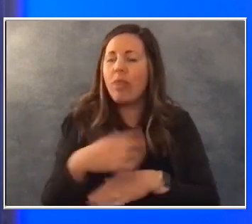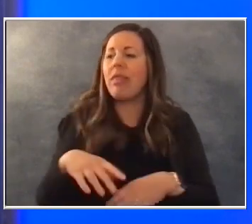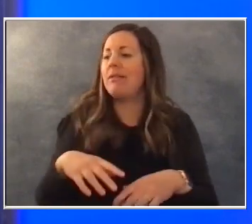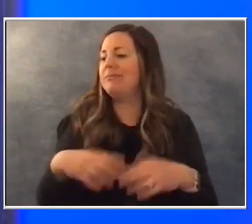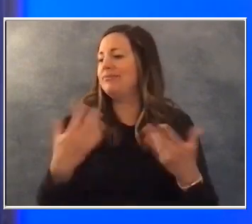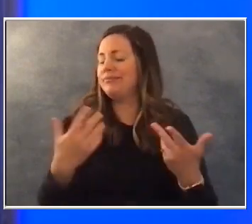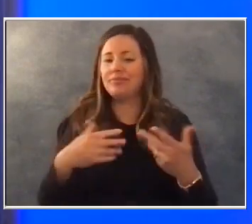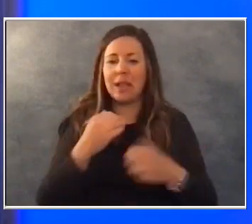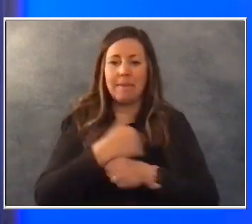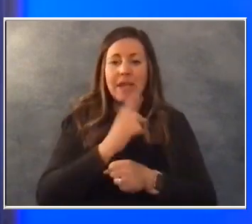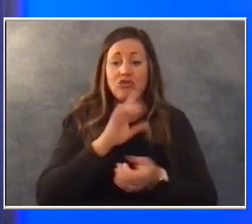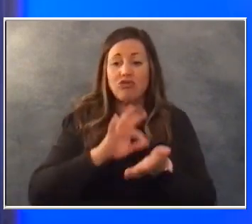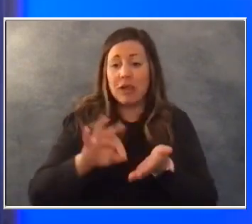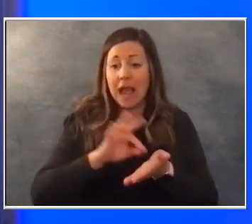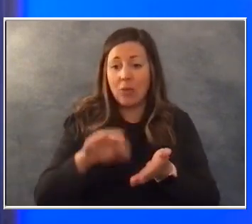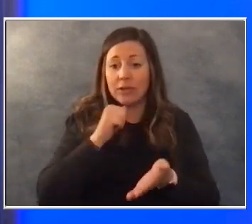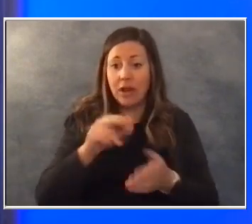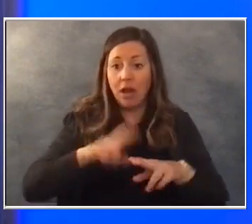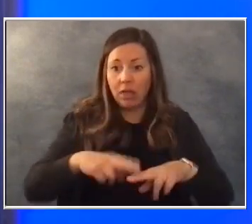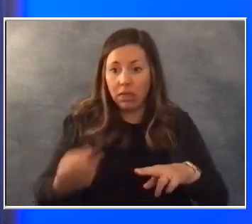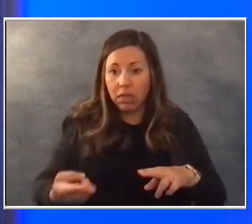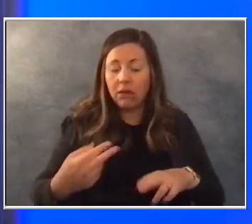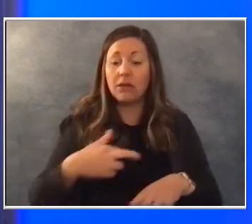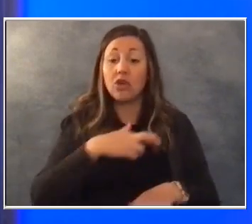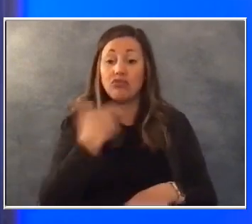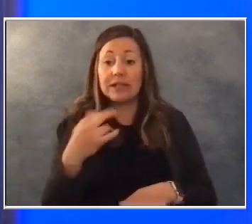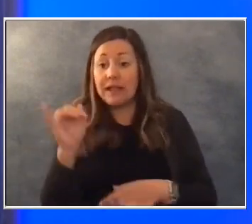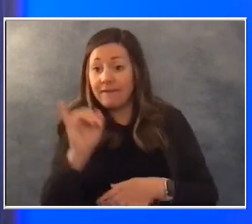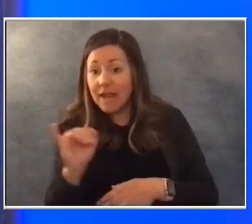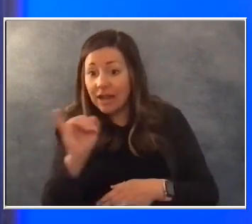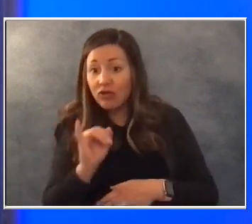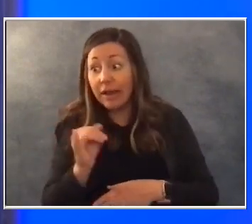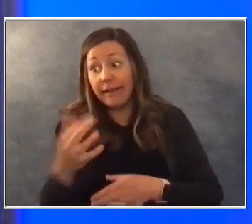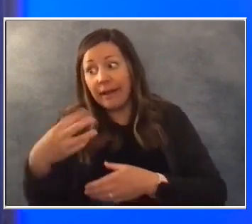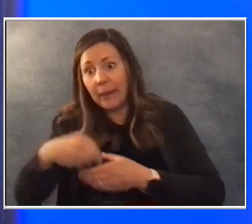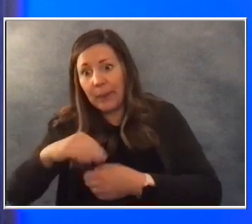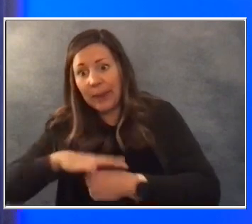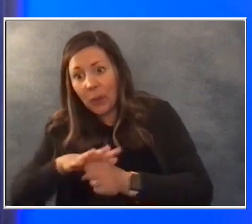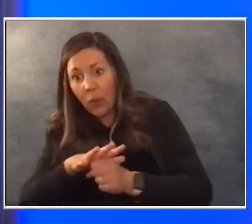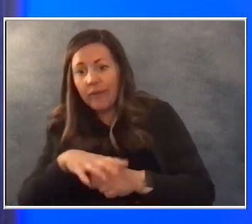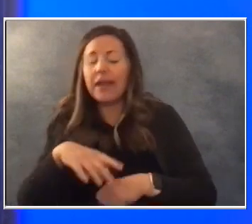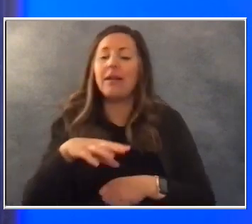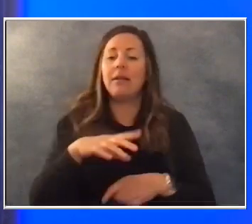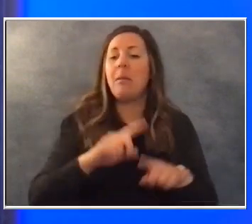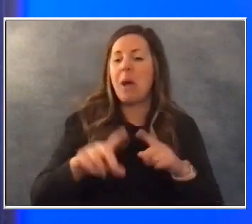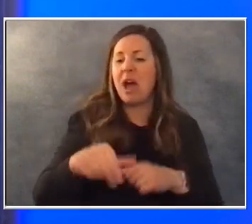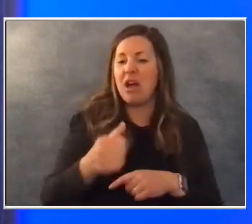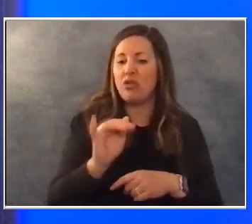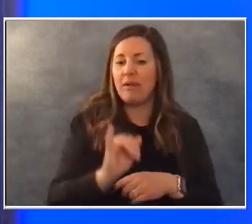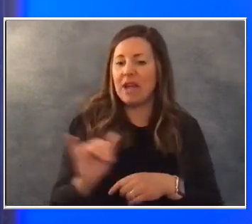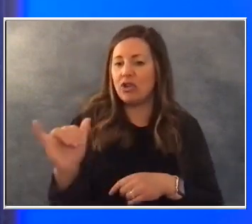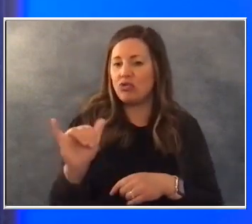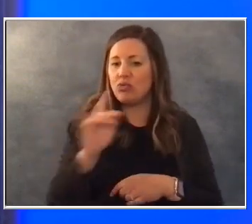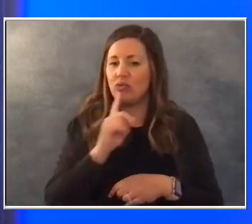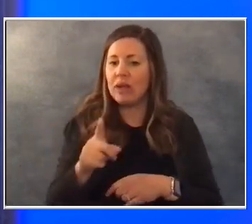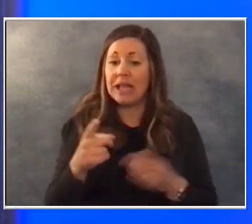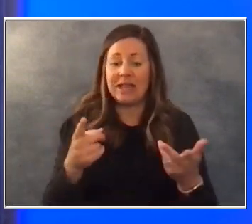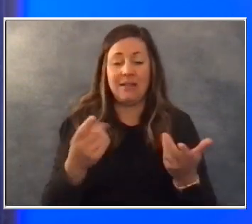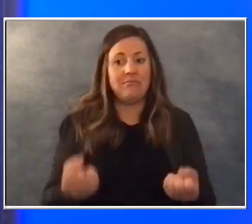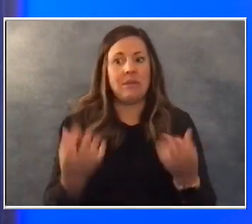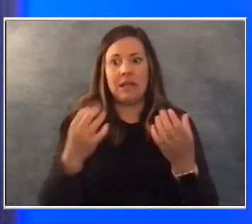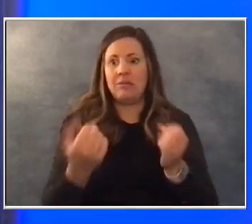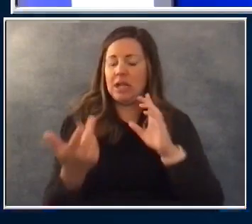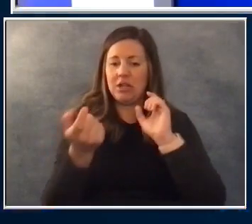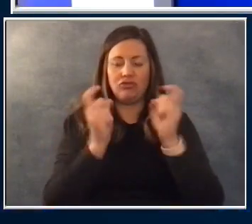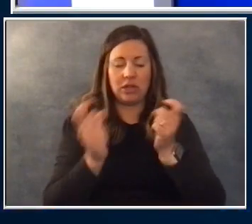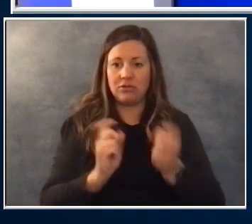down, and put them at risk of infections, including COVID and the severe infections. So there was quite a bit of changes that we had to make. And